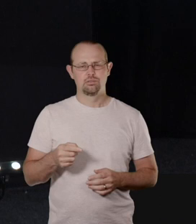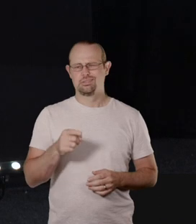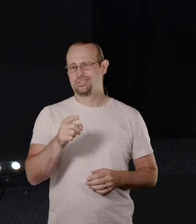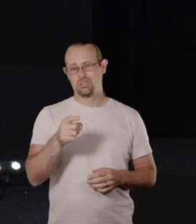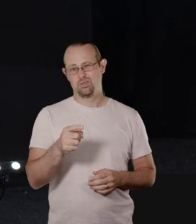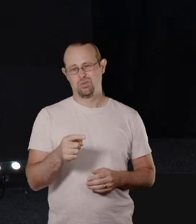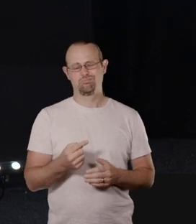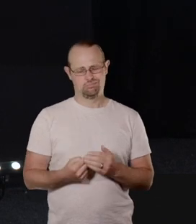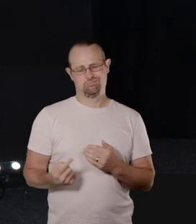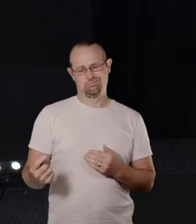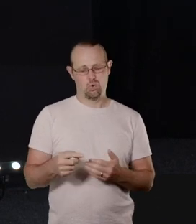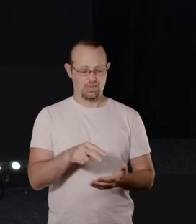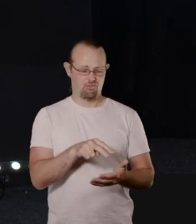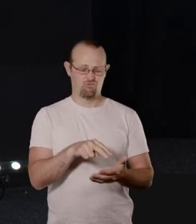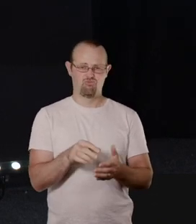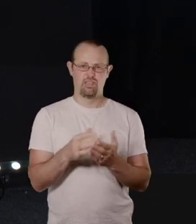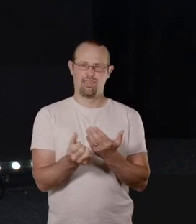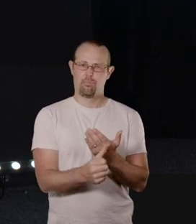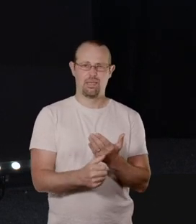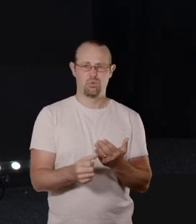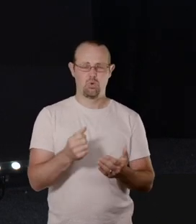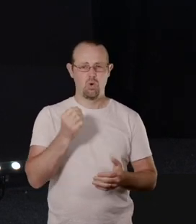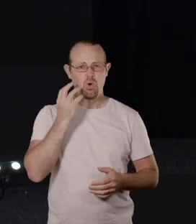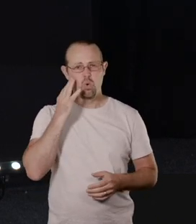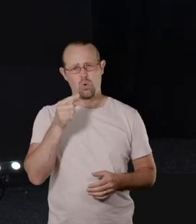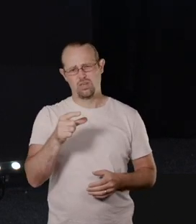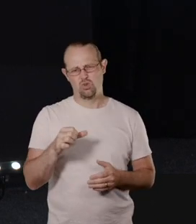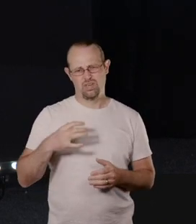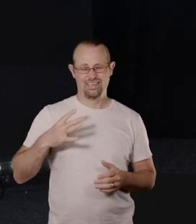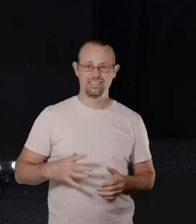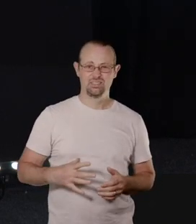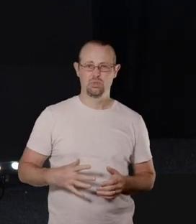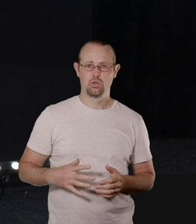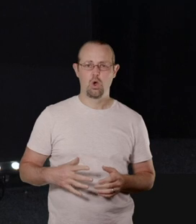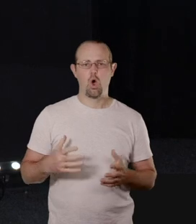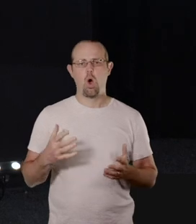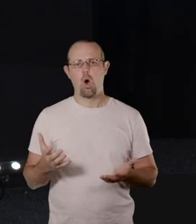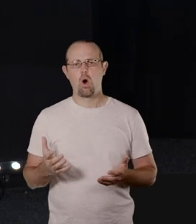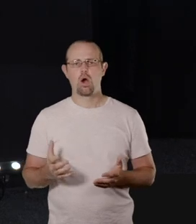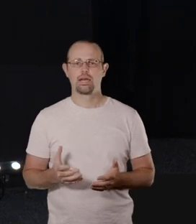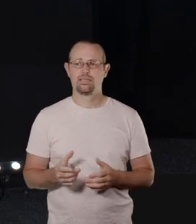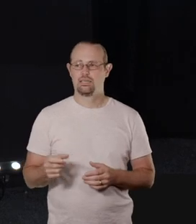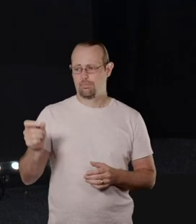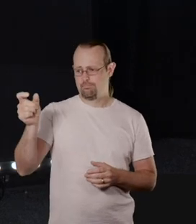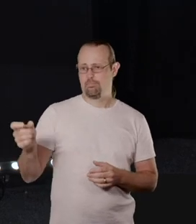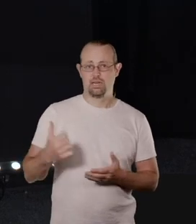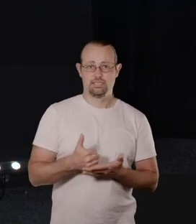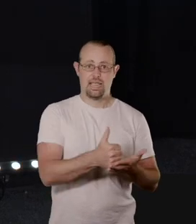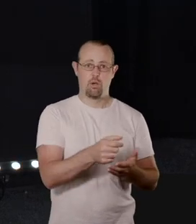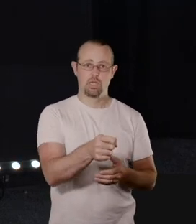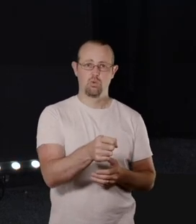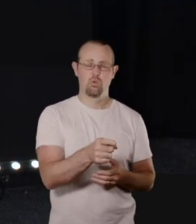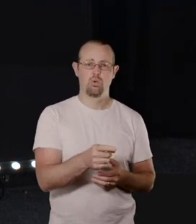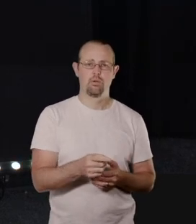actually have to? Or do you only look at the word maybe when you've got someone else helping you with it? I want to encourage you. I said to the Box